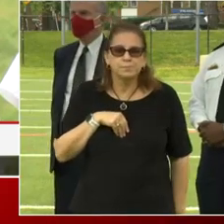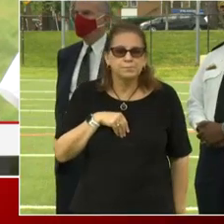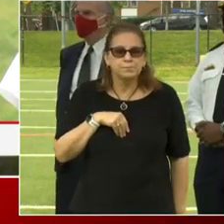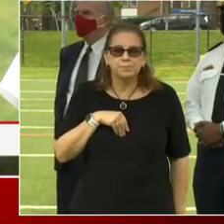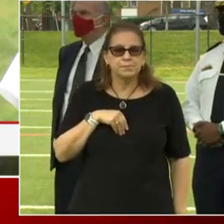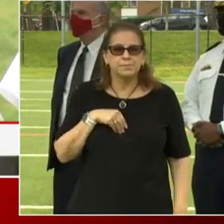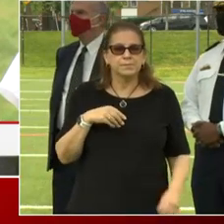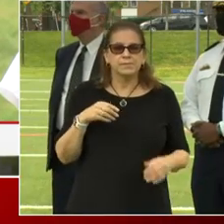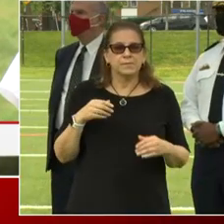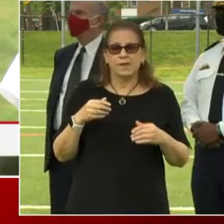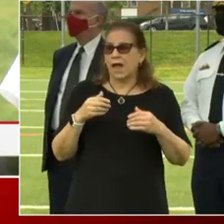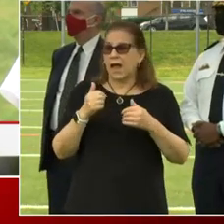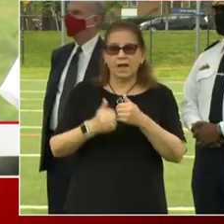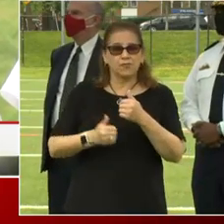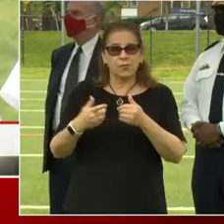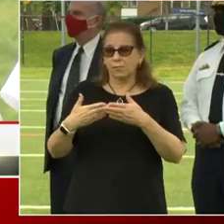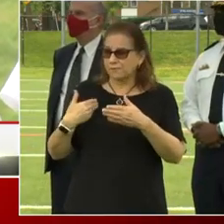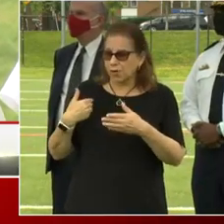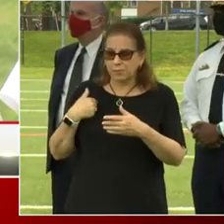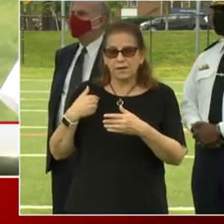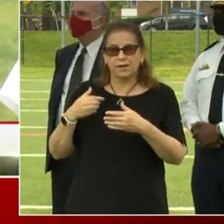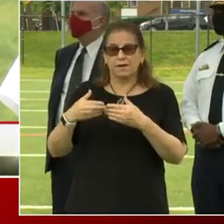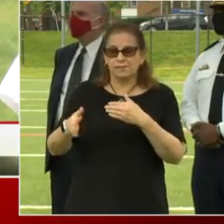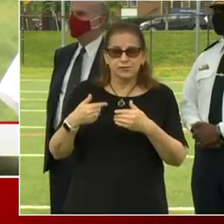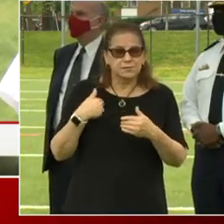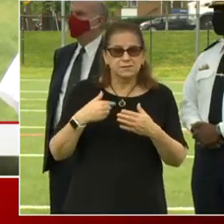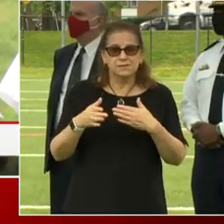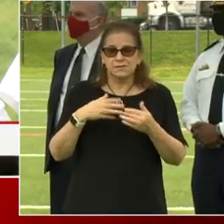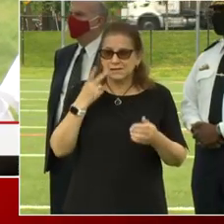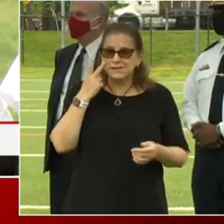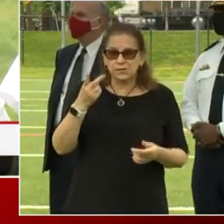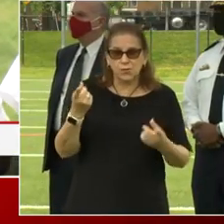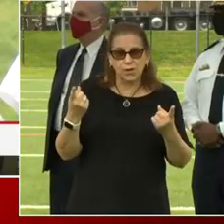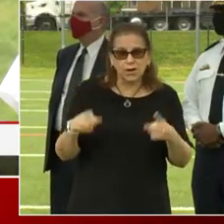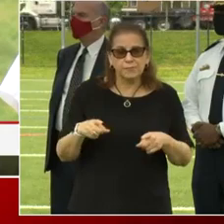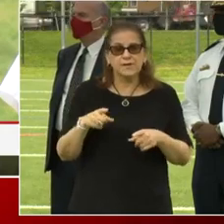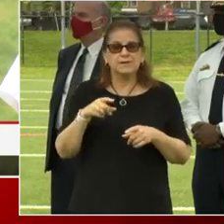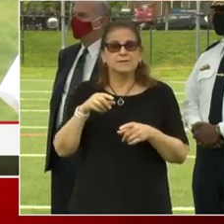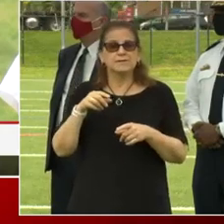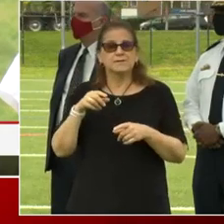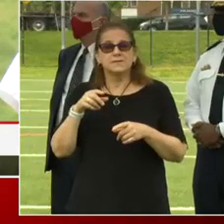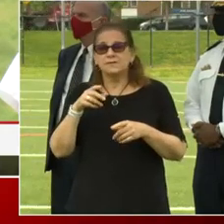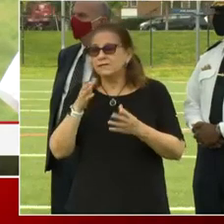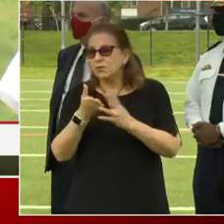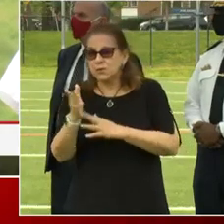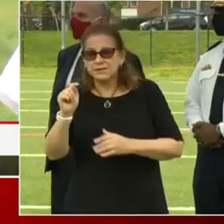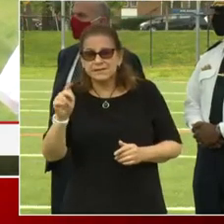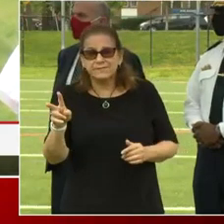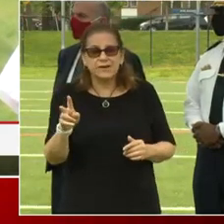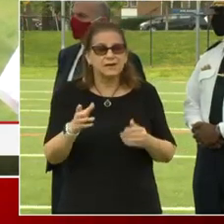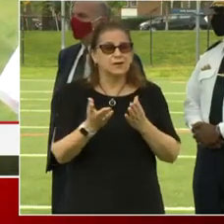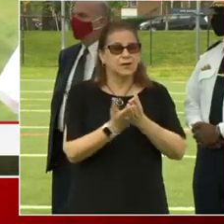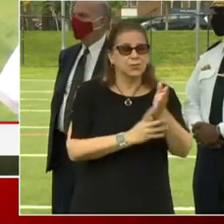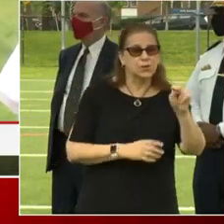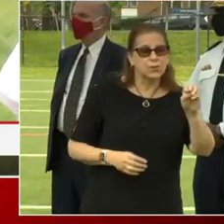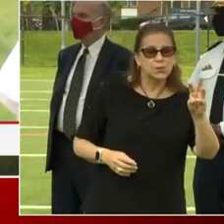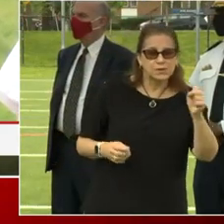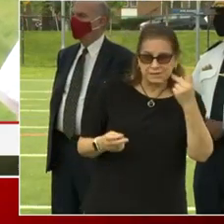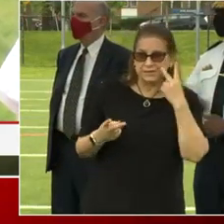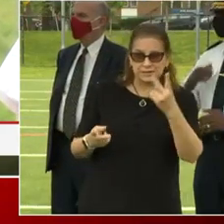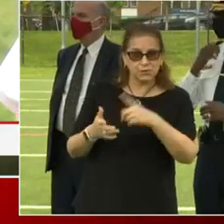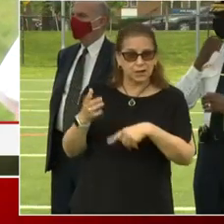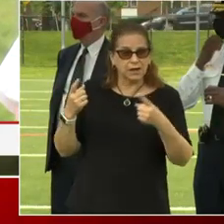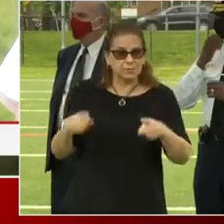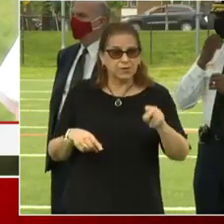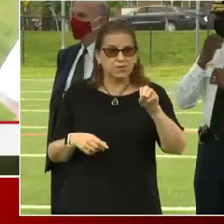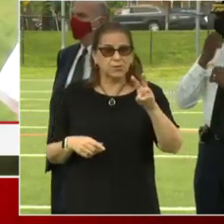that's before me, everyone that's watching at home via television. These things are the reasons why